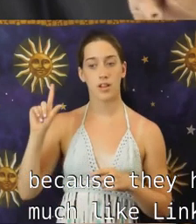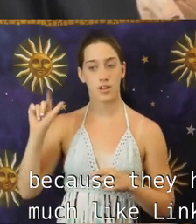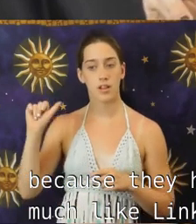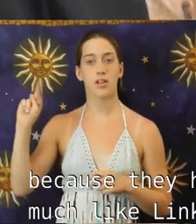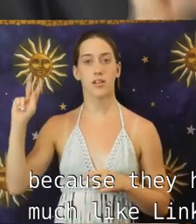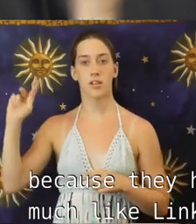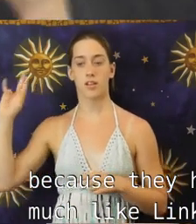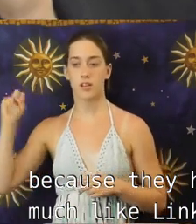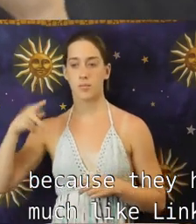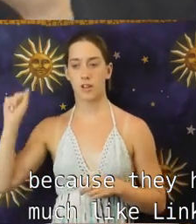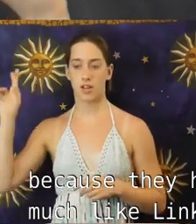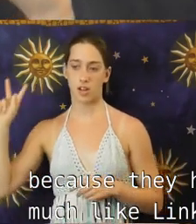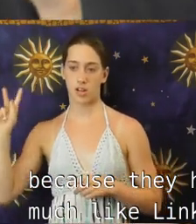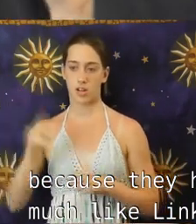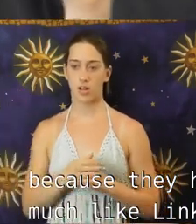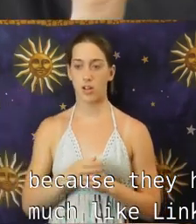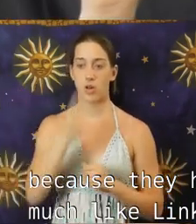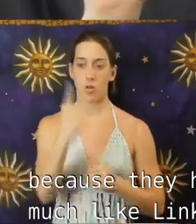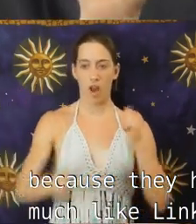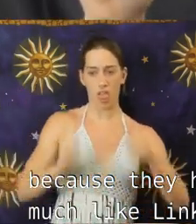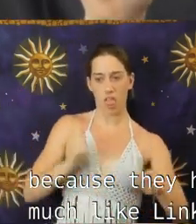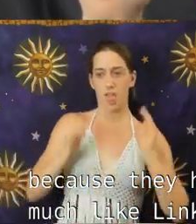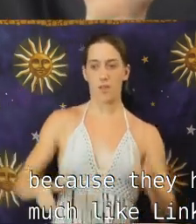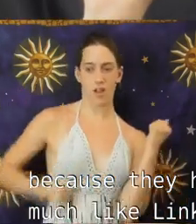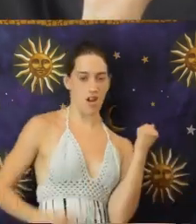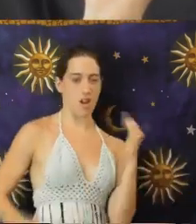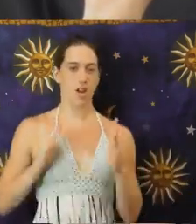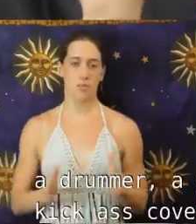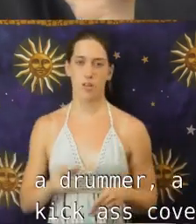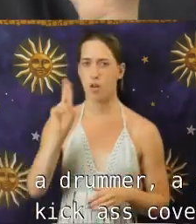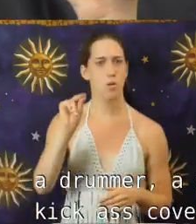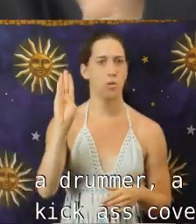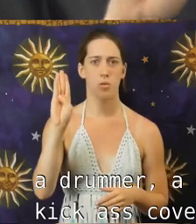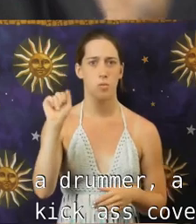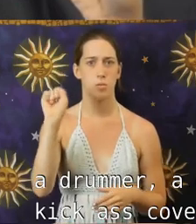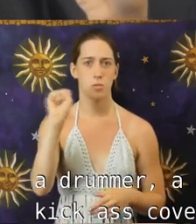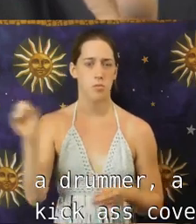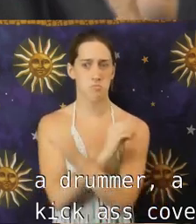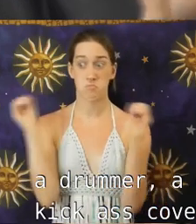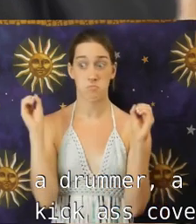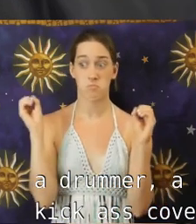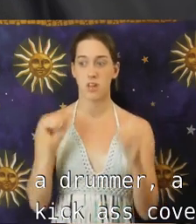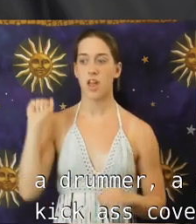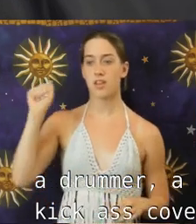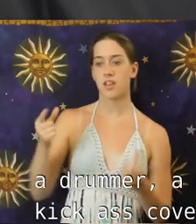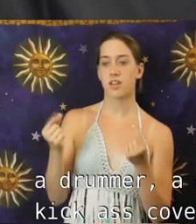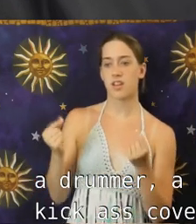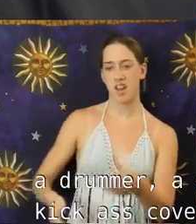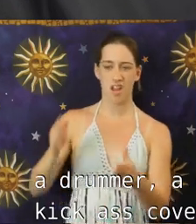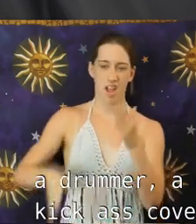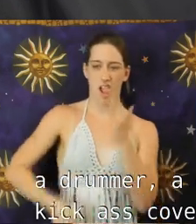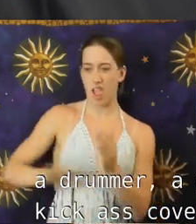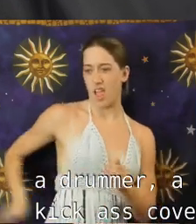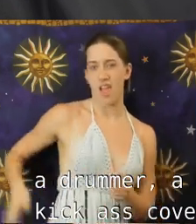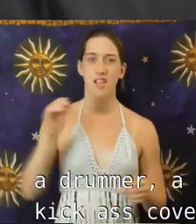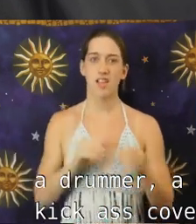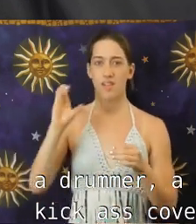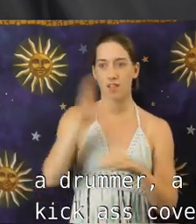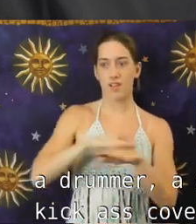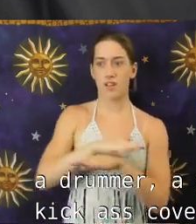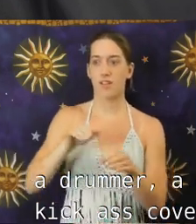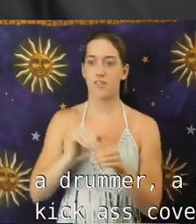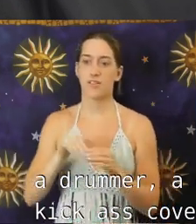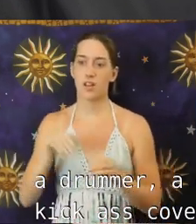2 lead singers, much like Linkin Park. They've got a drummer, a guitarist, but no bassist. Yeah, they did